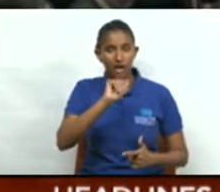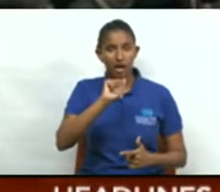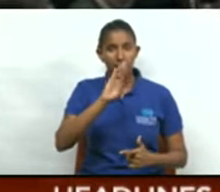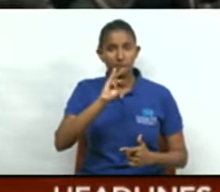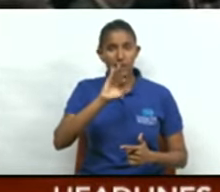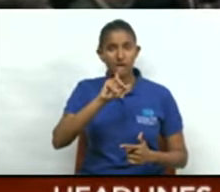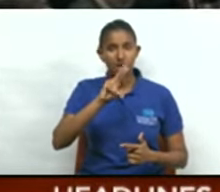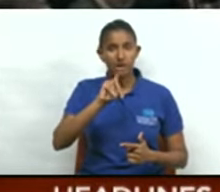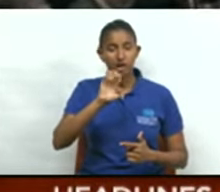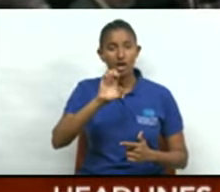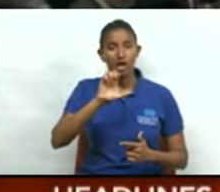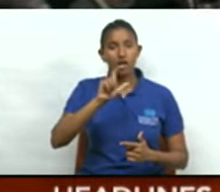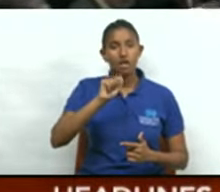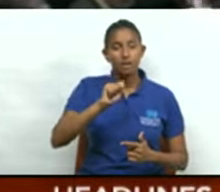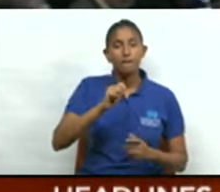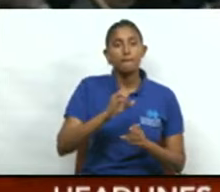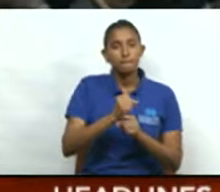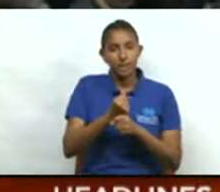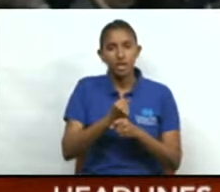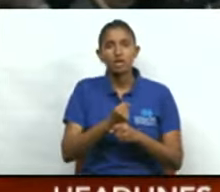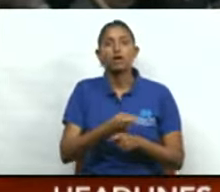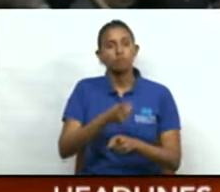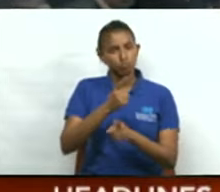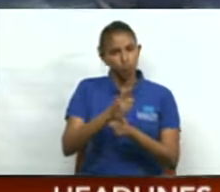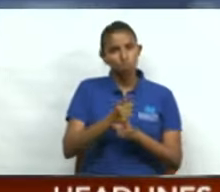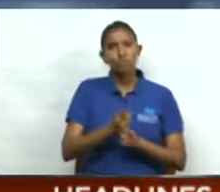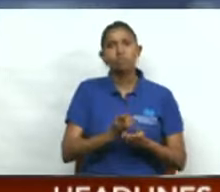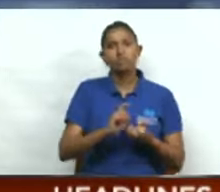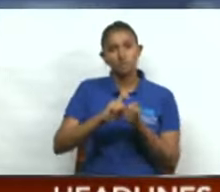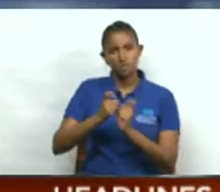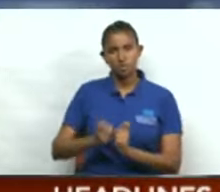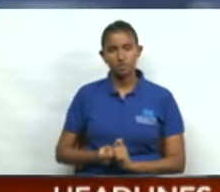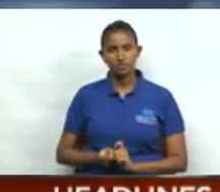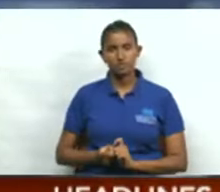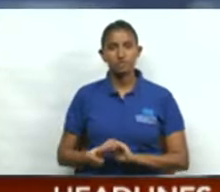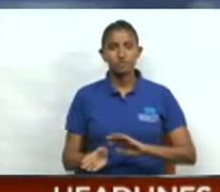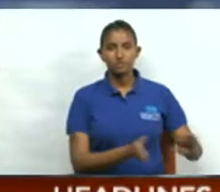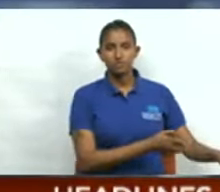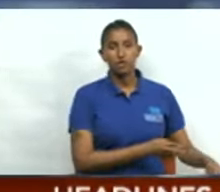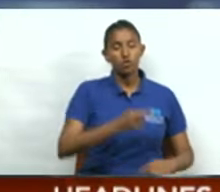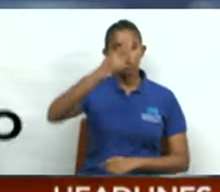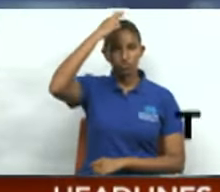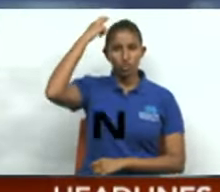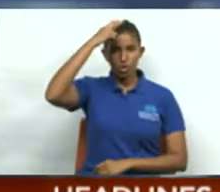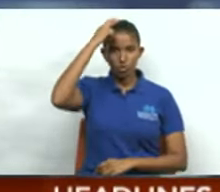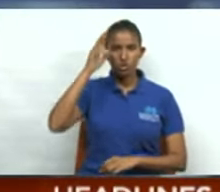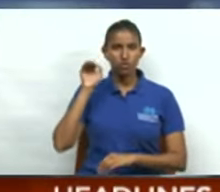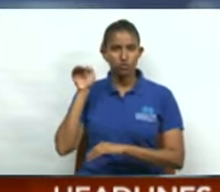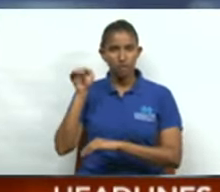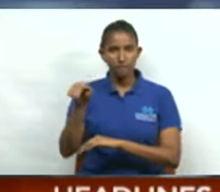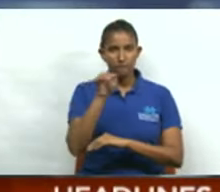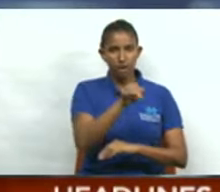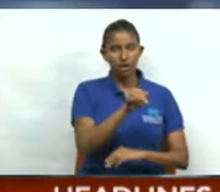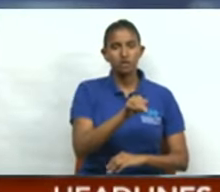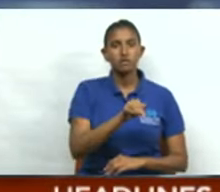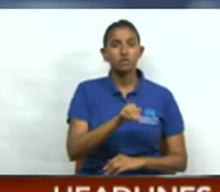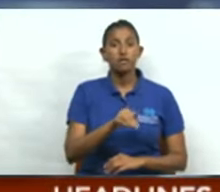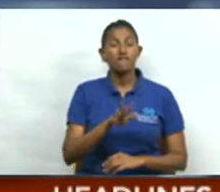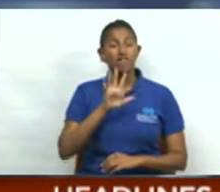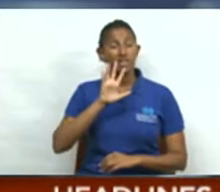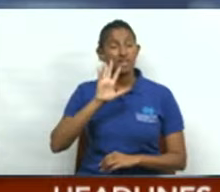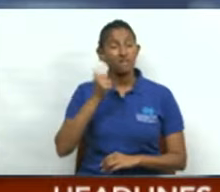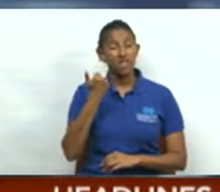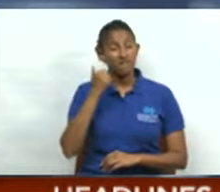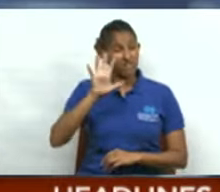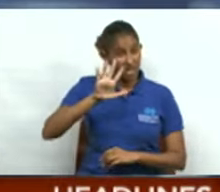recommendations. Jesse Ramdeo, CNC 3 News. Prime Minister Dr. Keith Rowley reminds citizens that it has been 15 years since